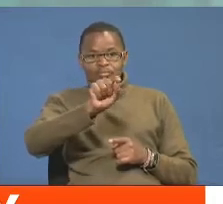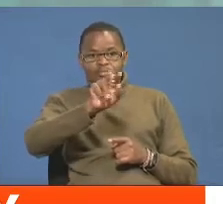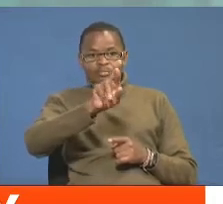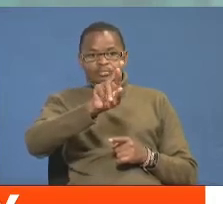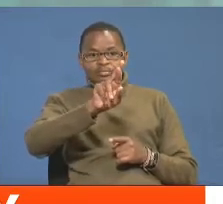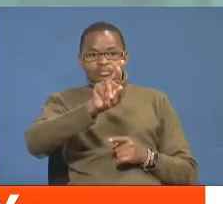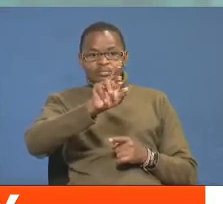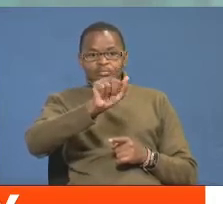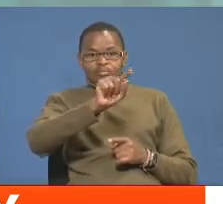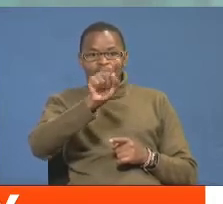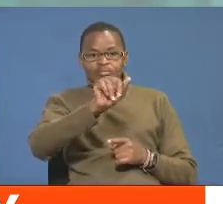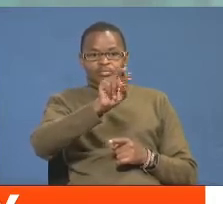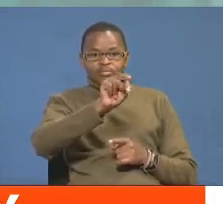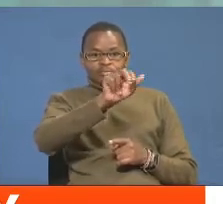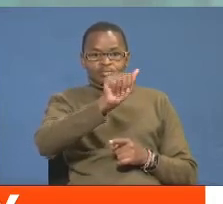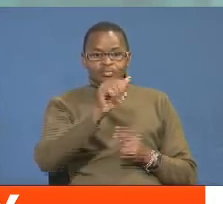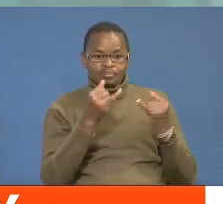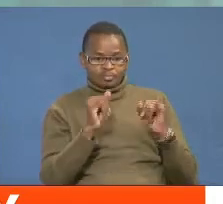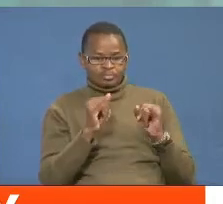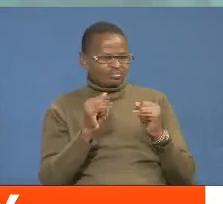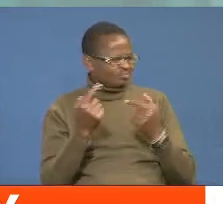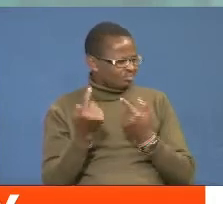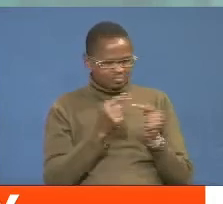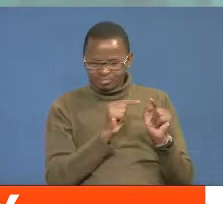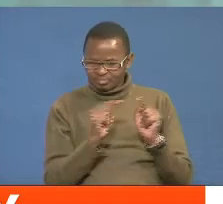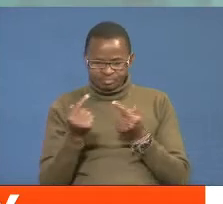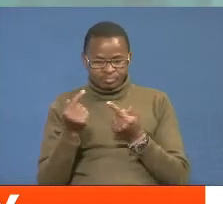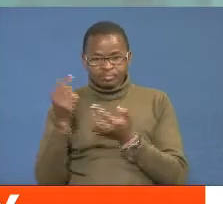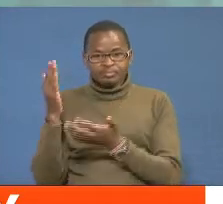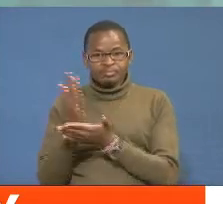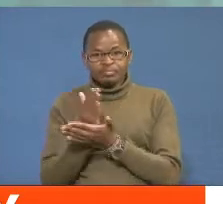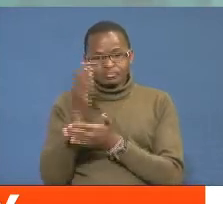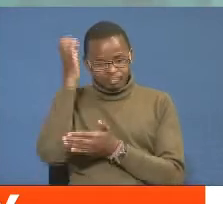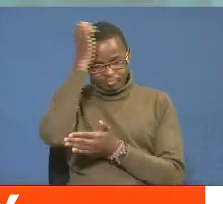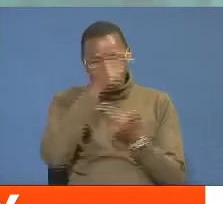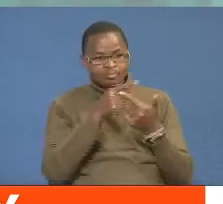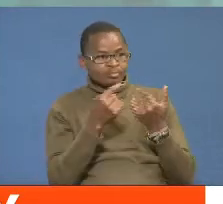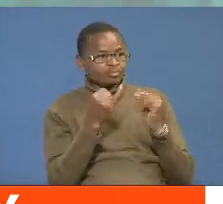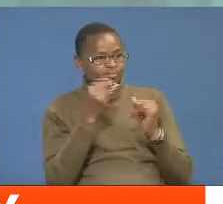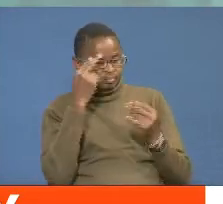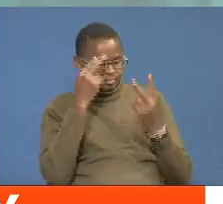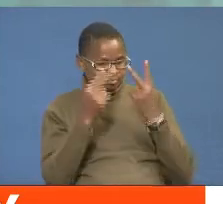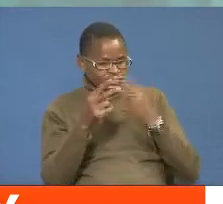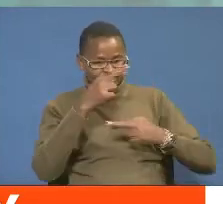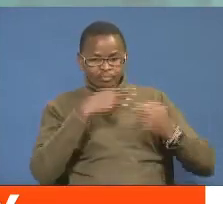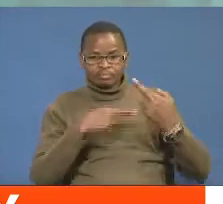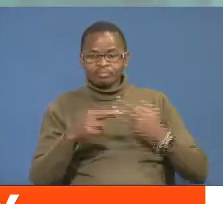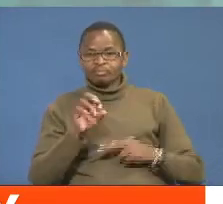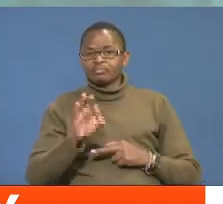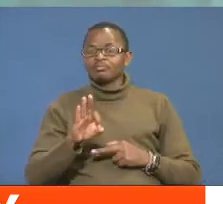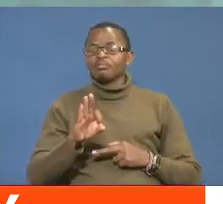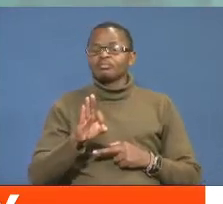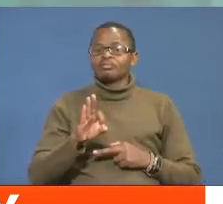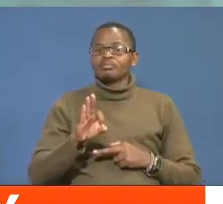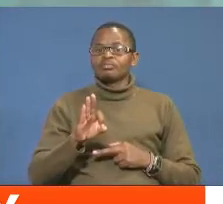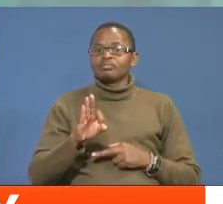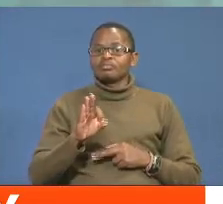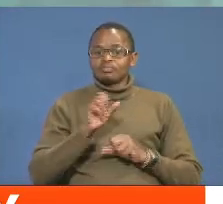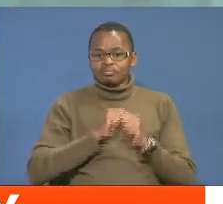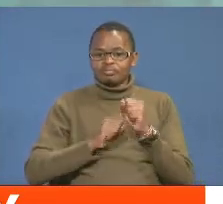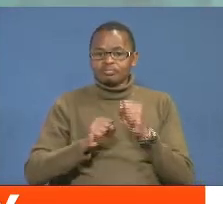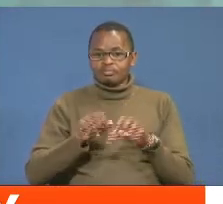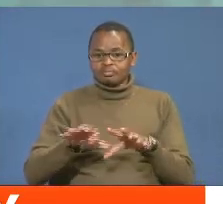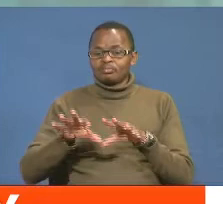that is now turning to be controversial, stopped in some of the European countries, but now you're seeing a review of the measures they